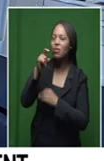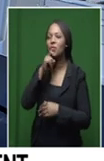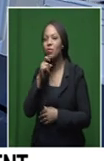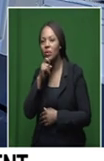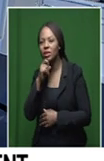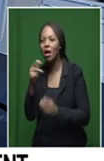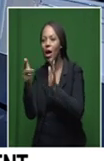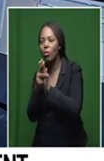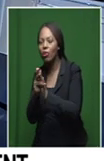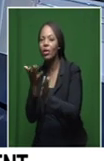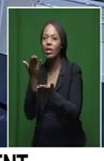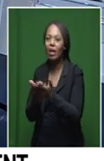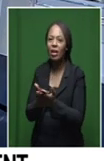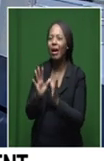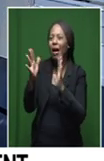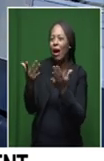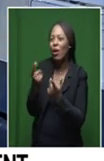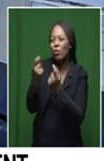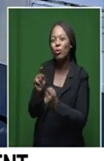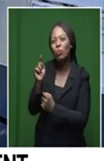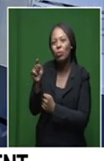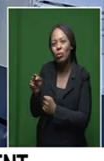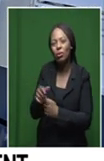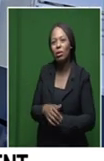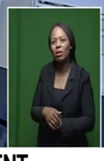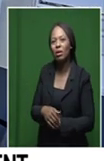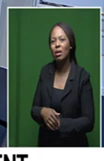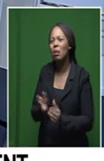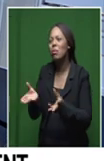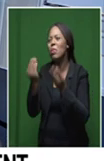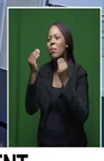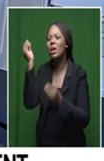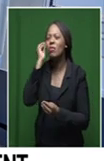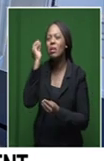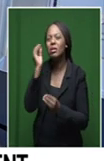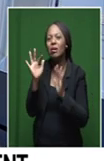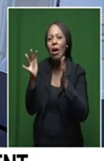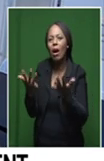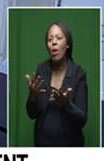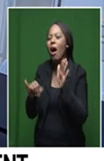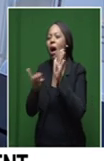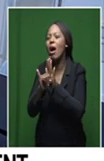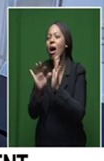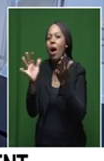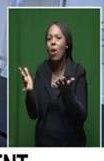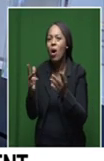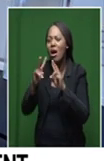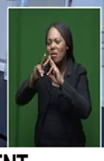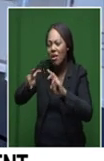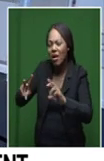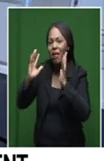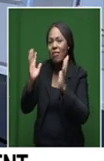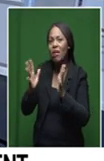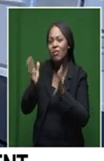specific age groups as we've had from when the vaccinations were opened up. How do they get that information, and have the relevant studies been done in South Africa